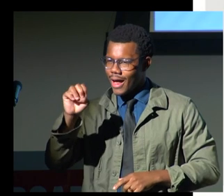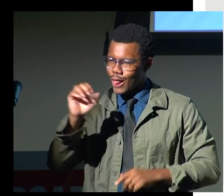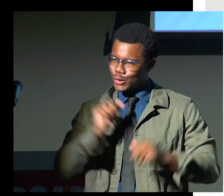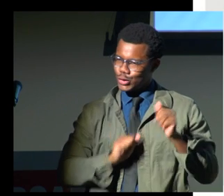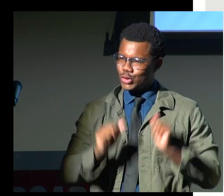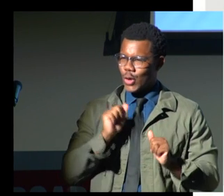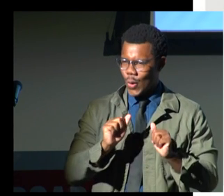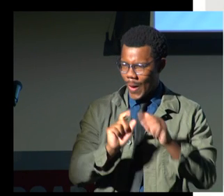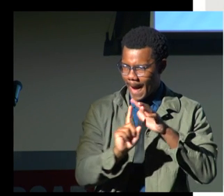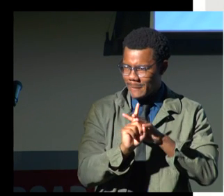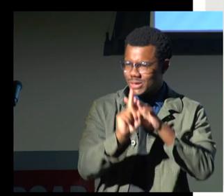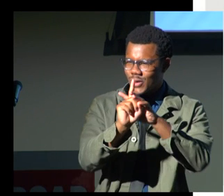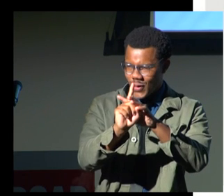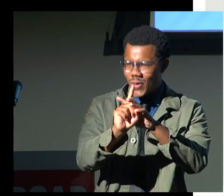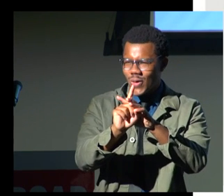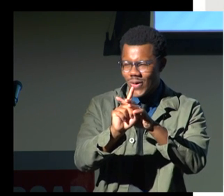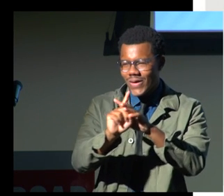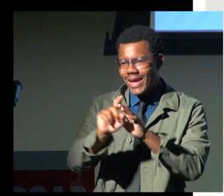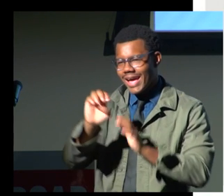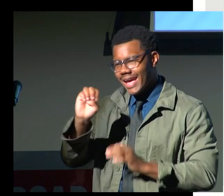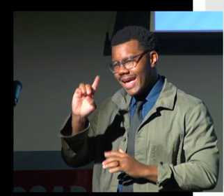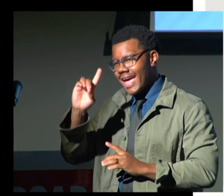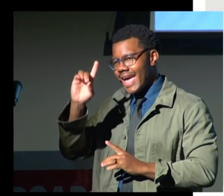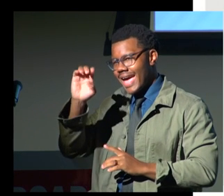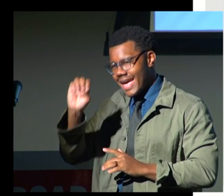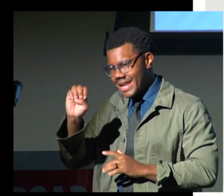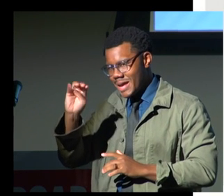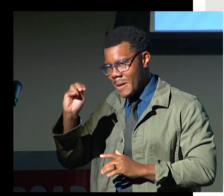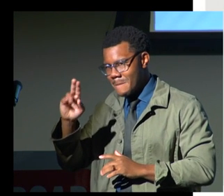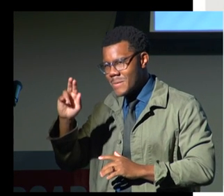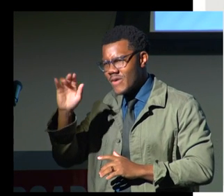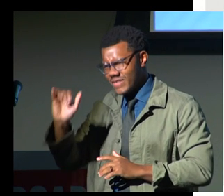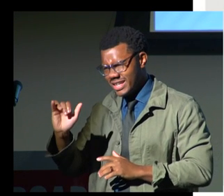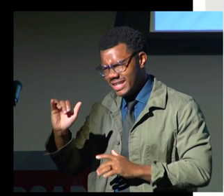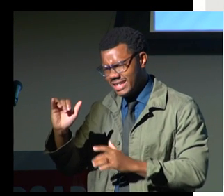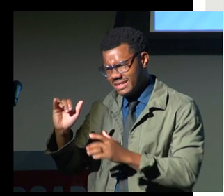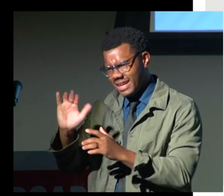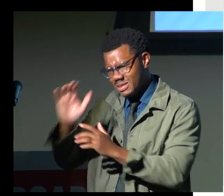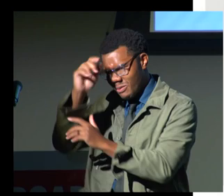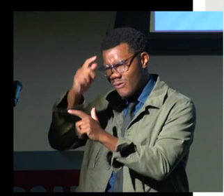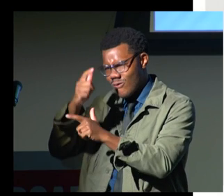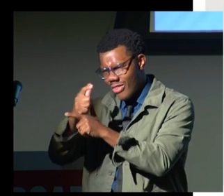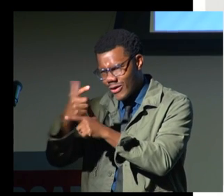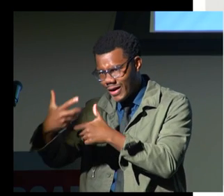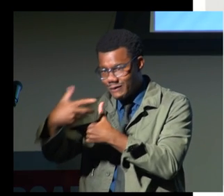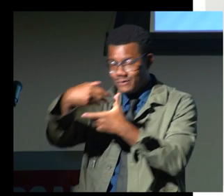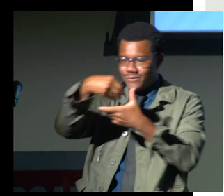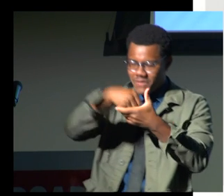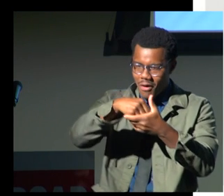Eddie Murphy's brother, played a character called Charlie Murphy. Buck Nasty. Yeah. Right?